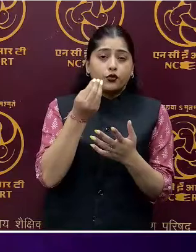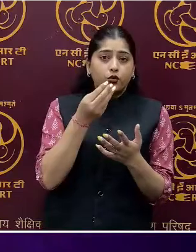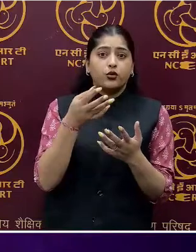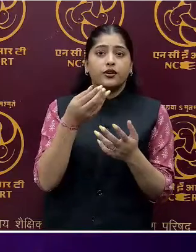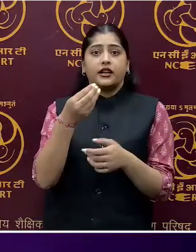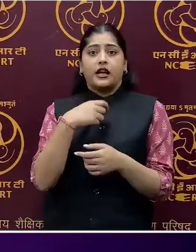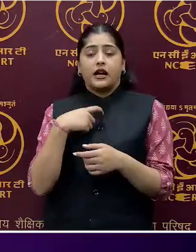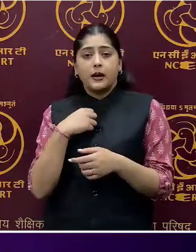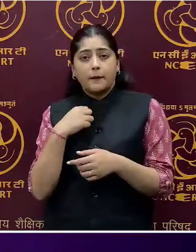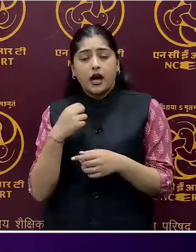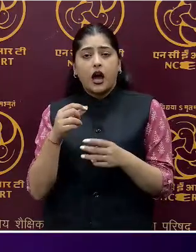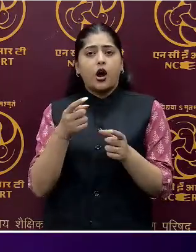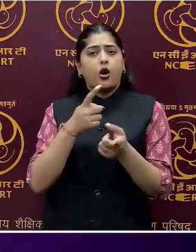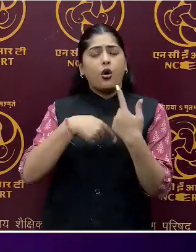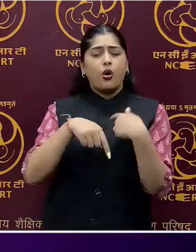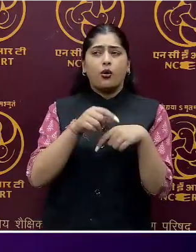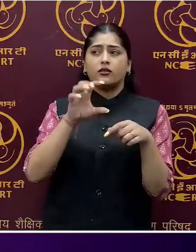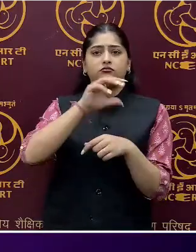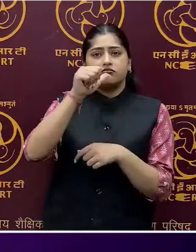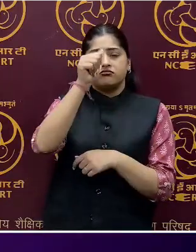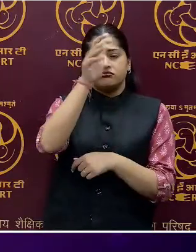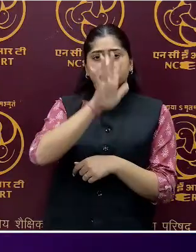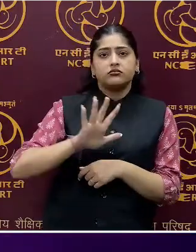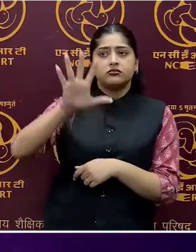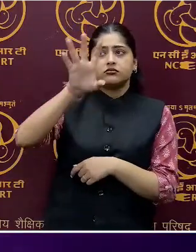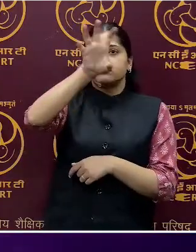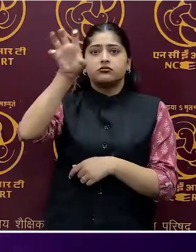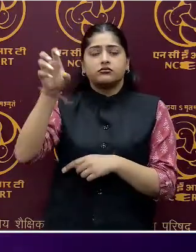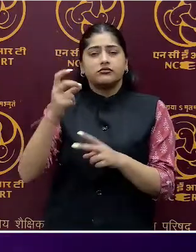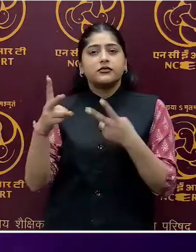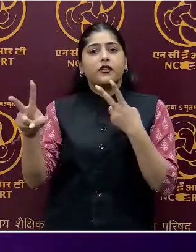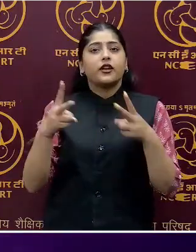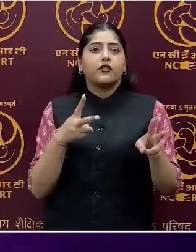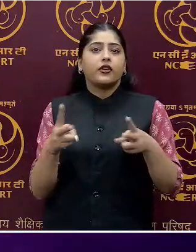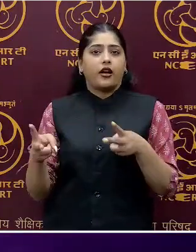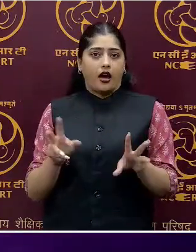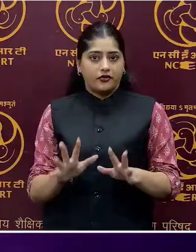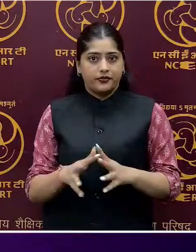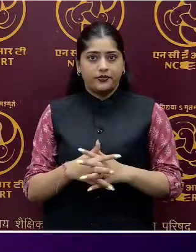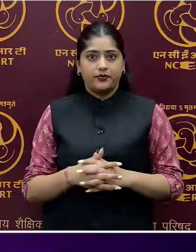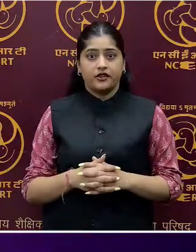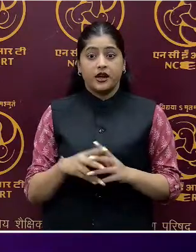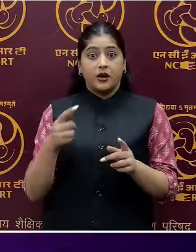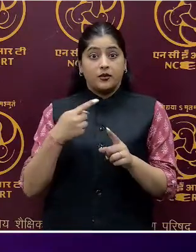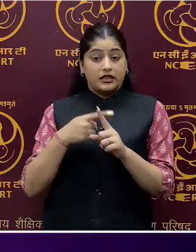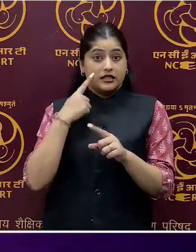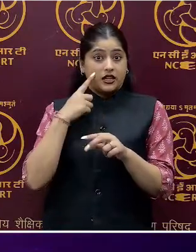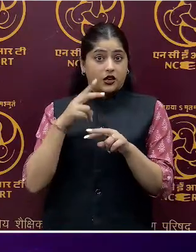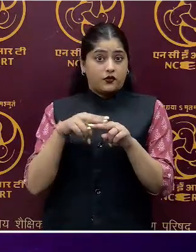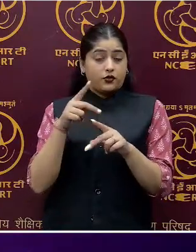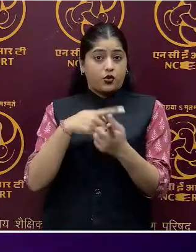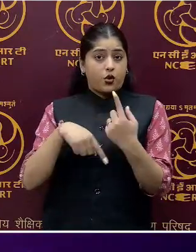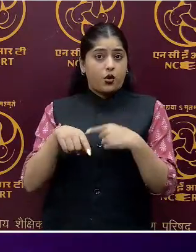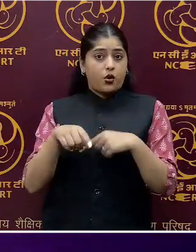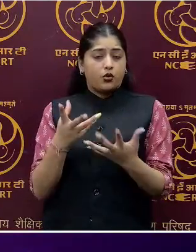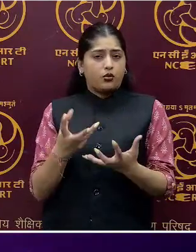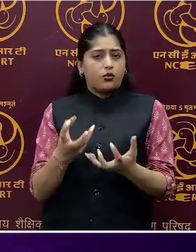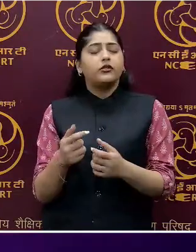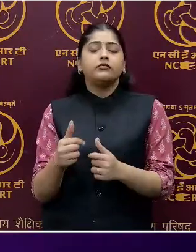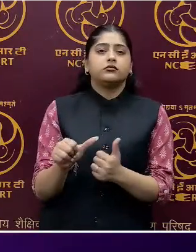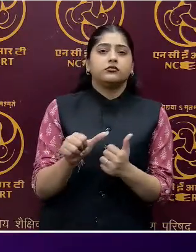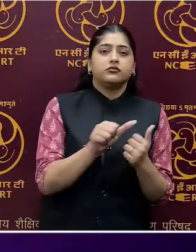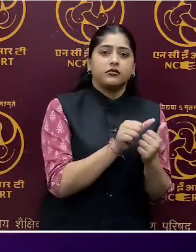say. So this is what we have done in the last chapter, and if they'll go and watch this earlier sessions, so they will